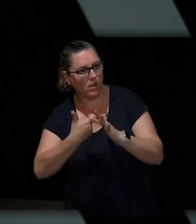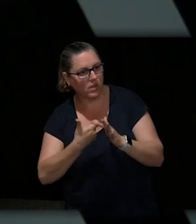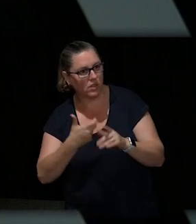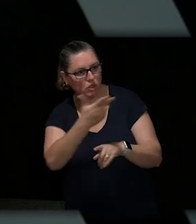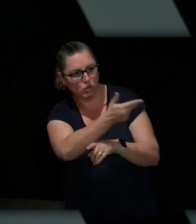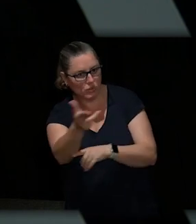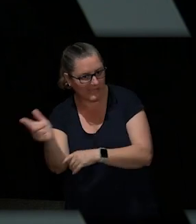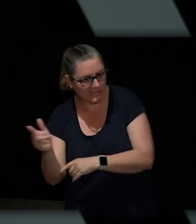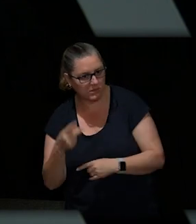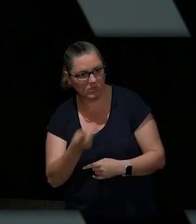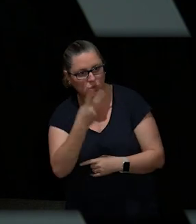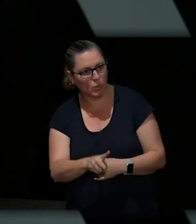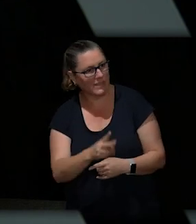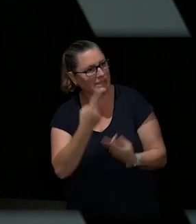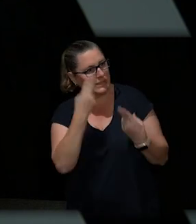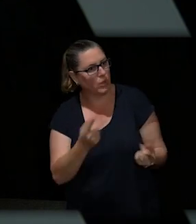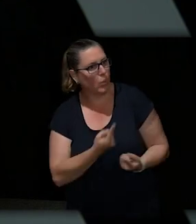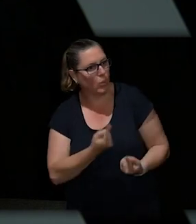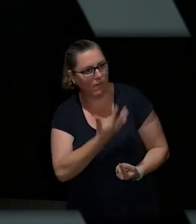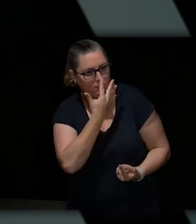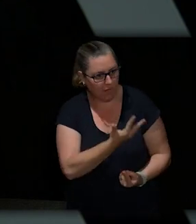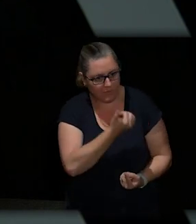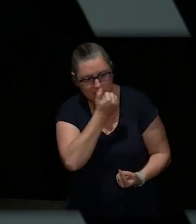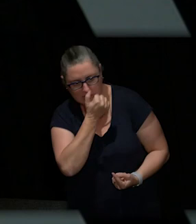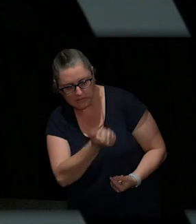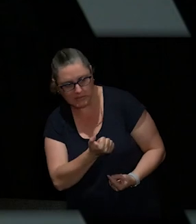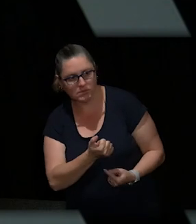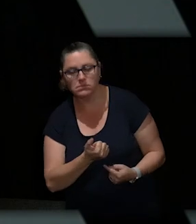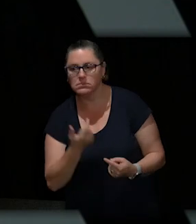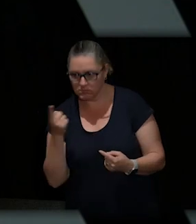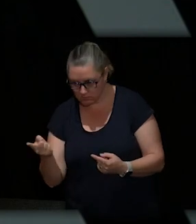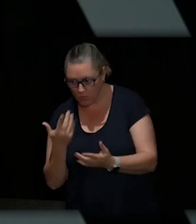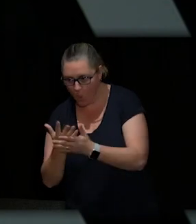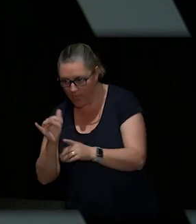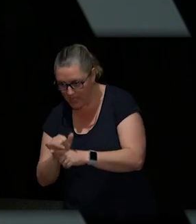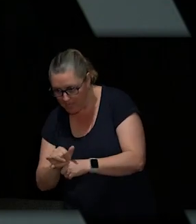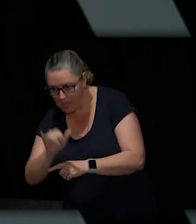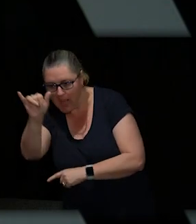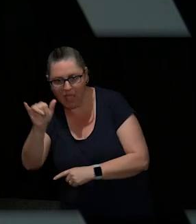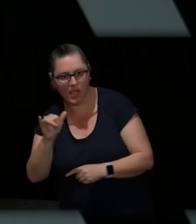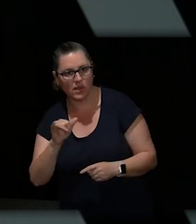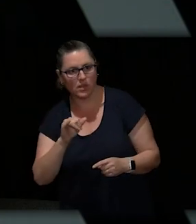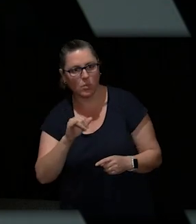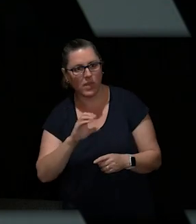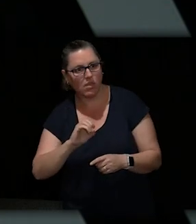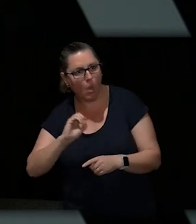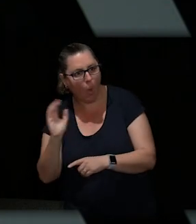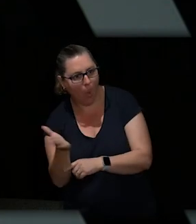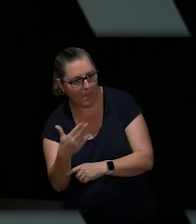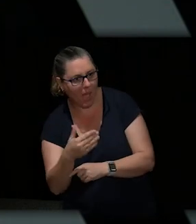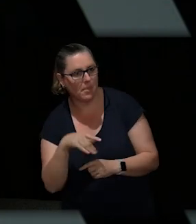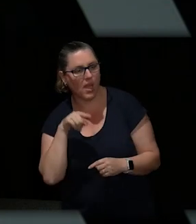was on the plane with Obama and the First Lady and George W. Bush and his wife to go to Nelson